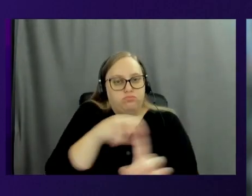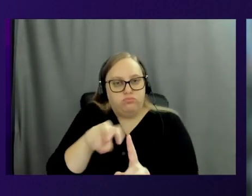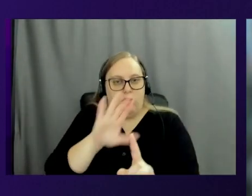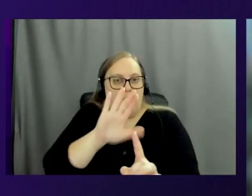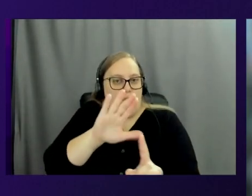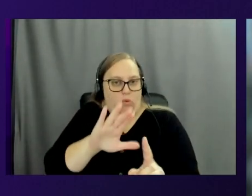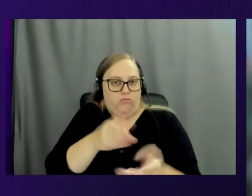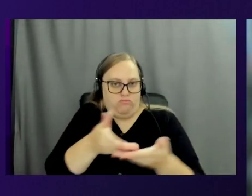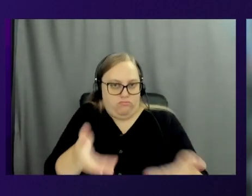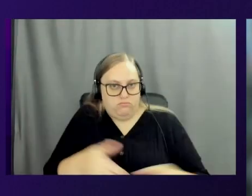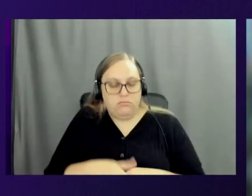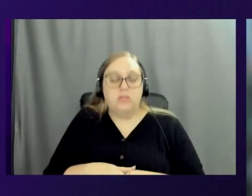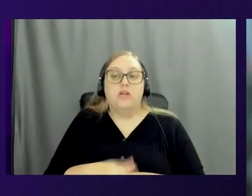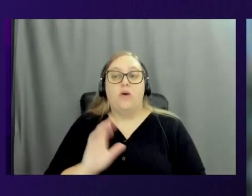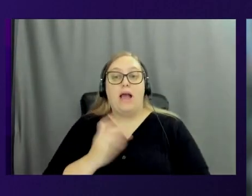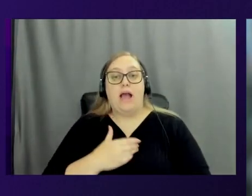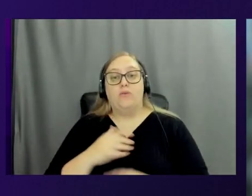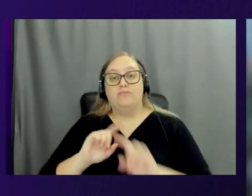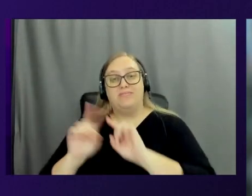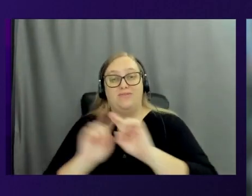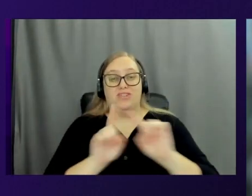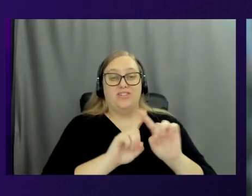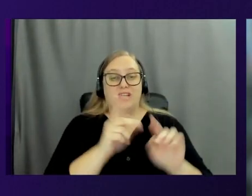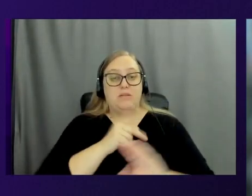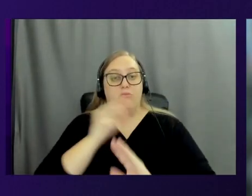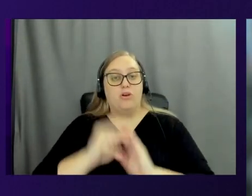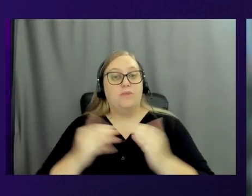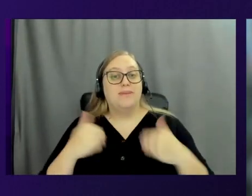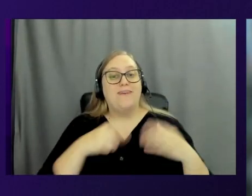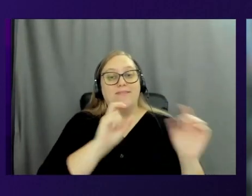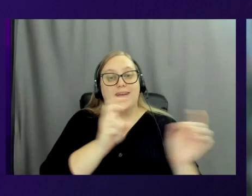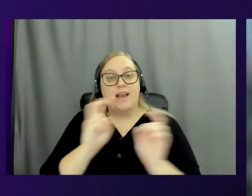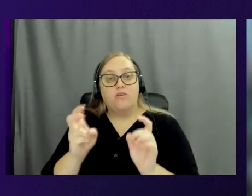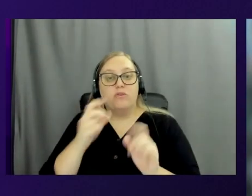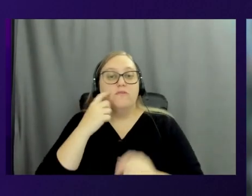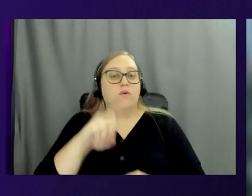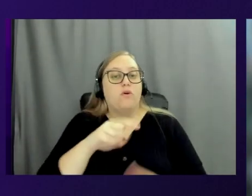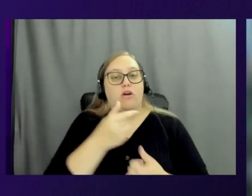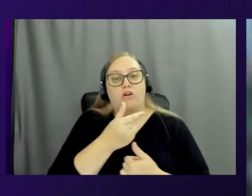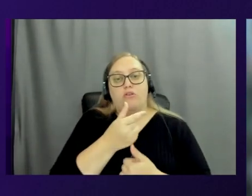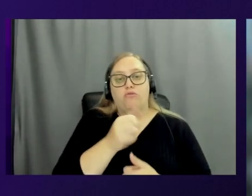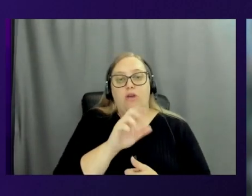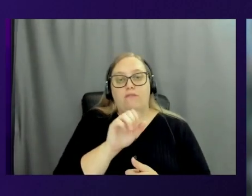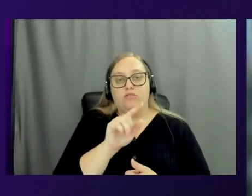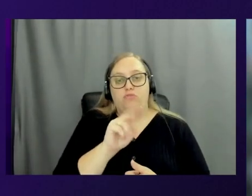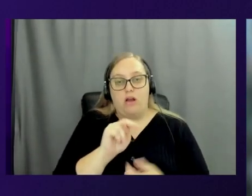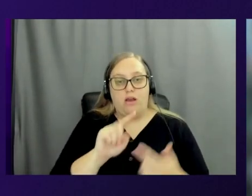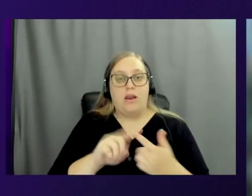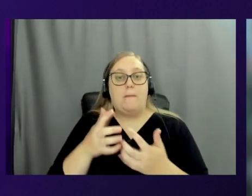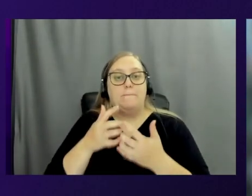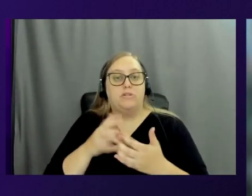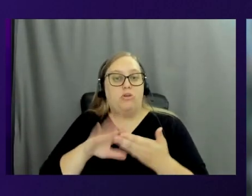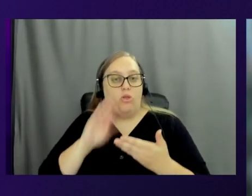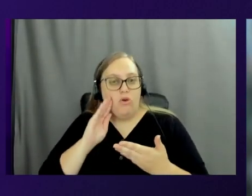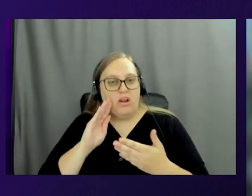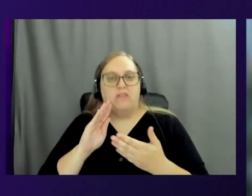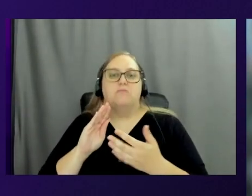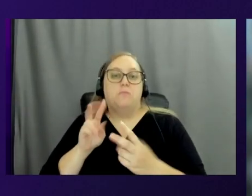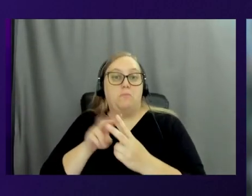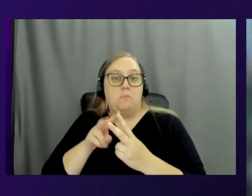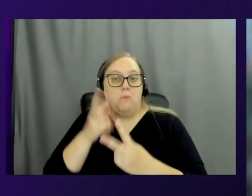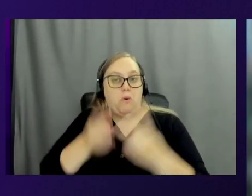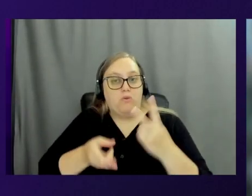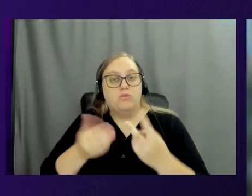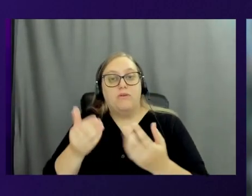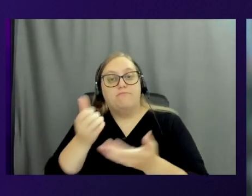Network Differentiation Programs also have categories for both Graviton and machine learning to help you find the partners with the specialized